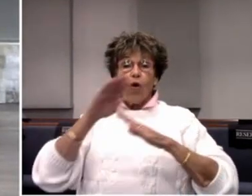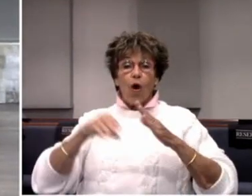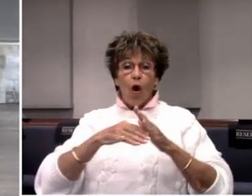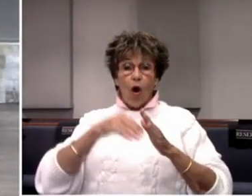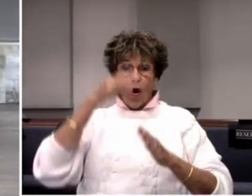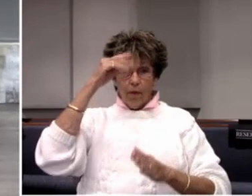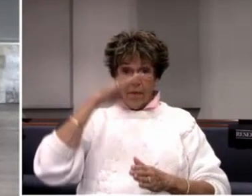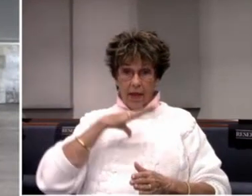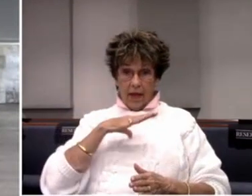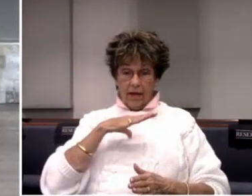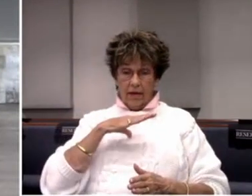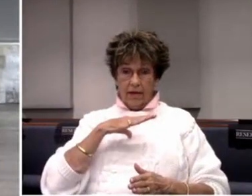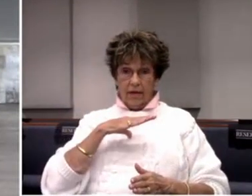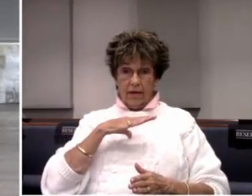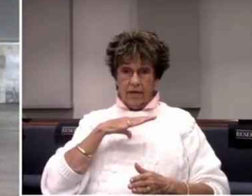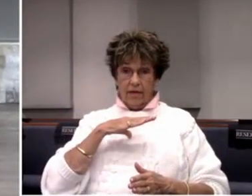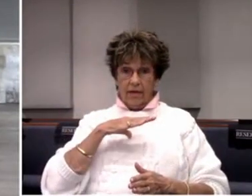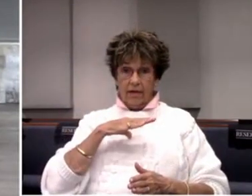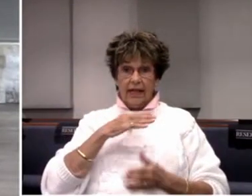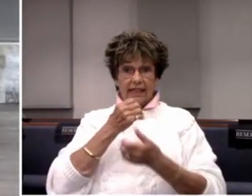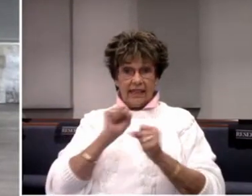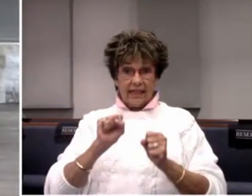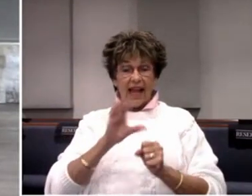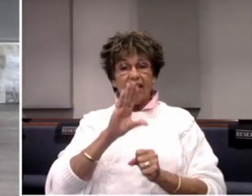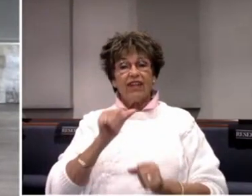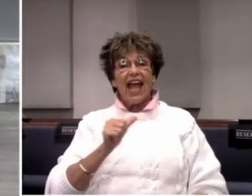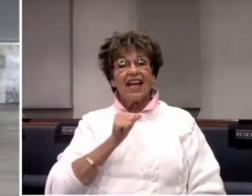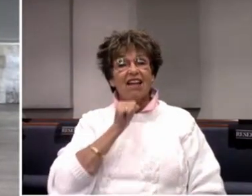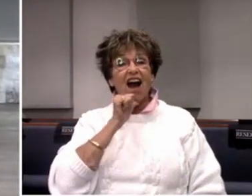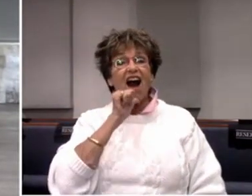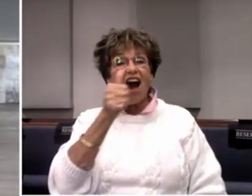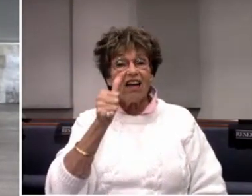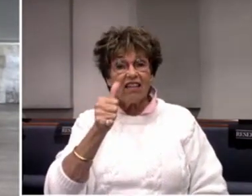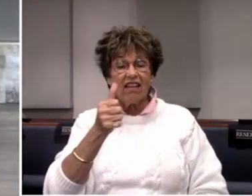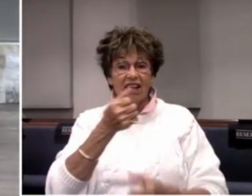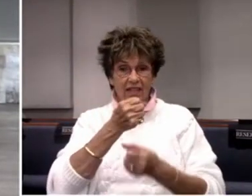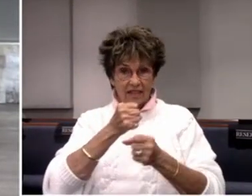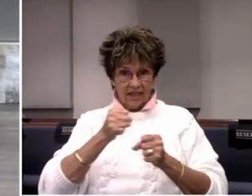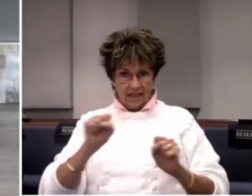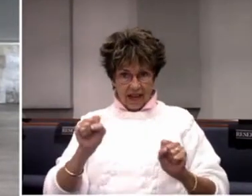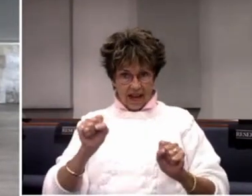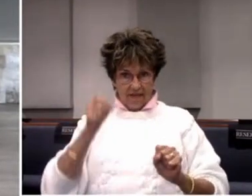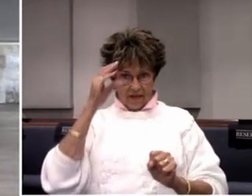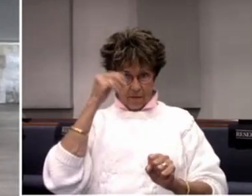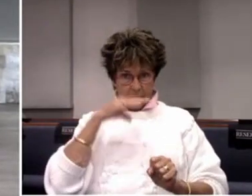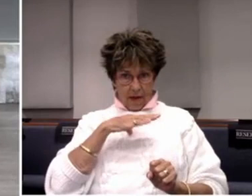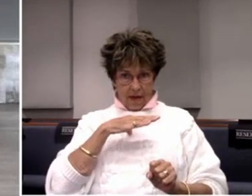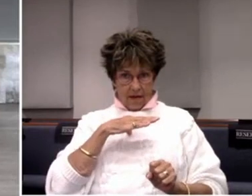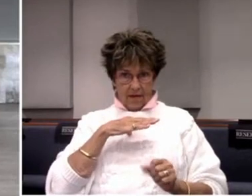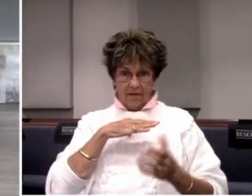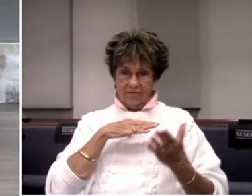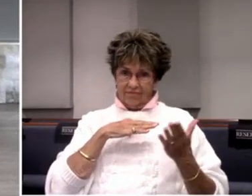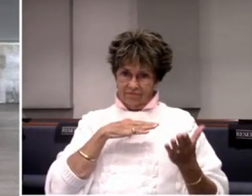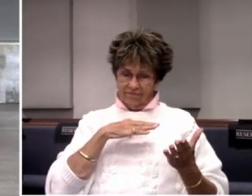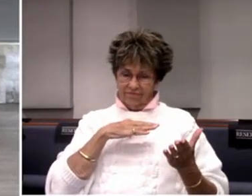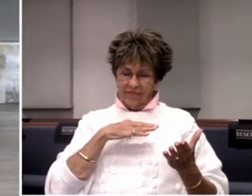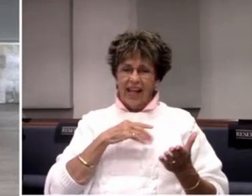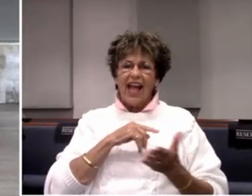men, saved men and unsaved men. This word provide carries with it the idea of my thought